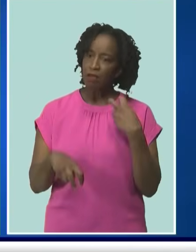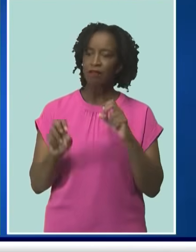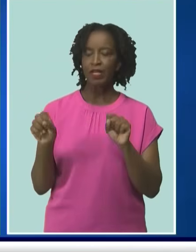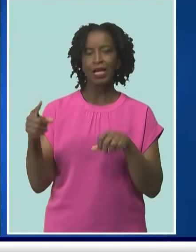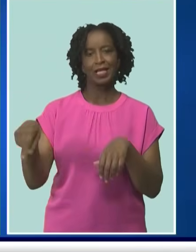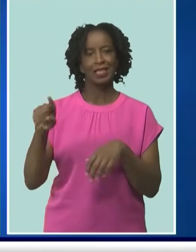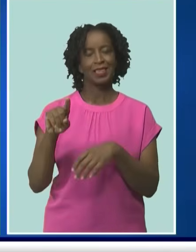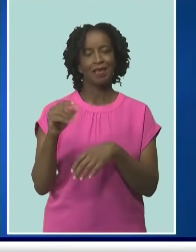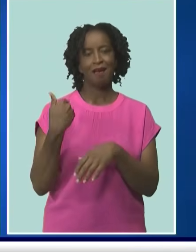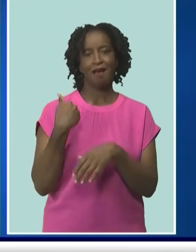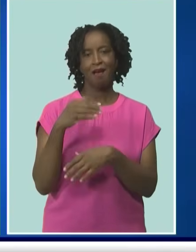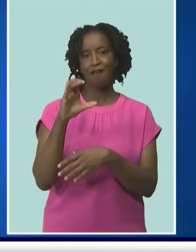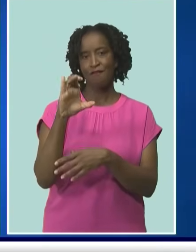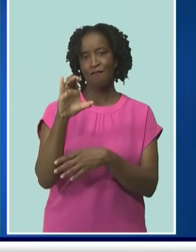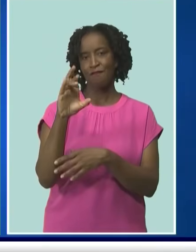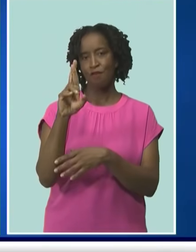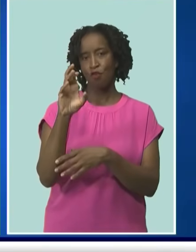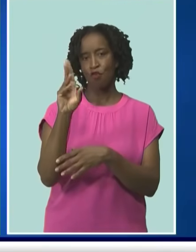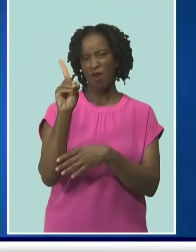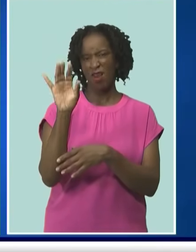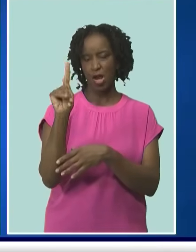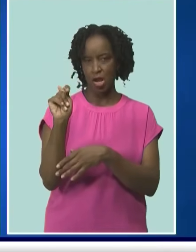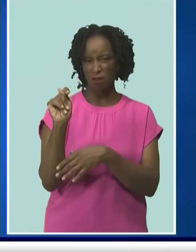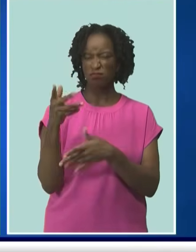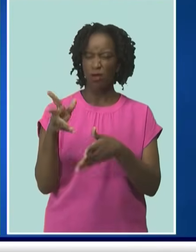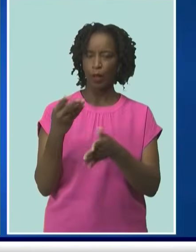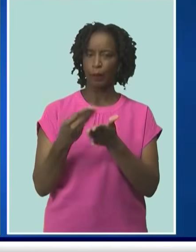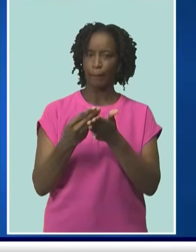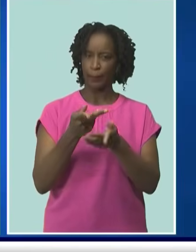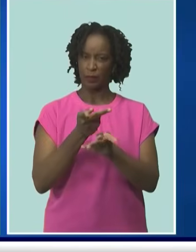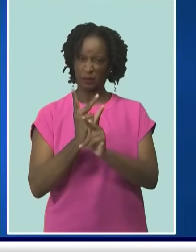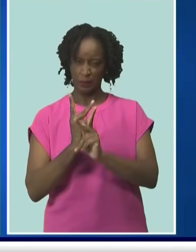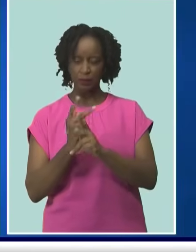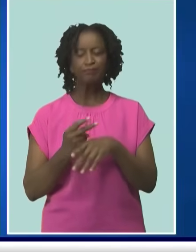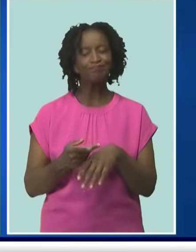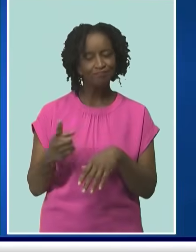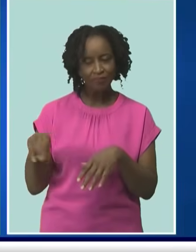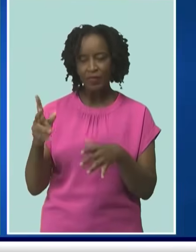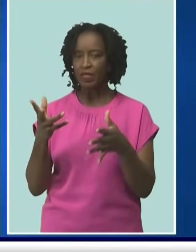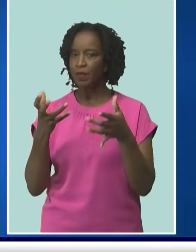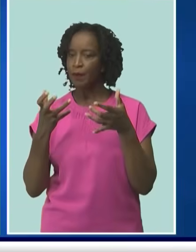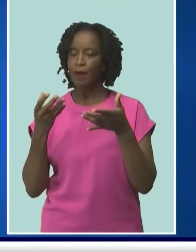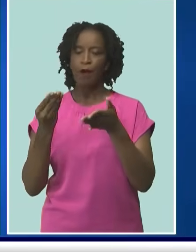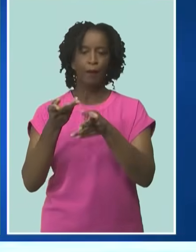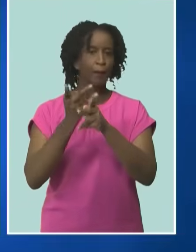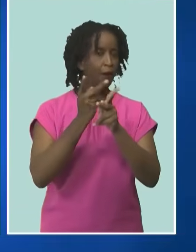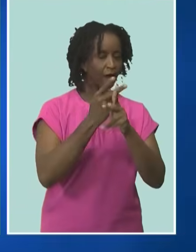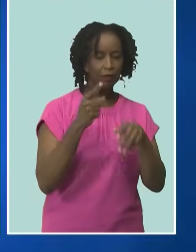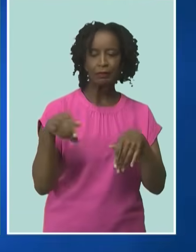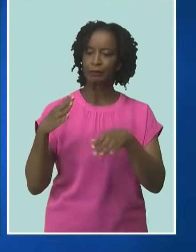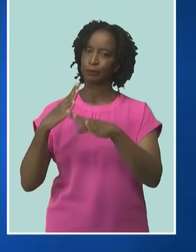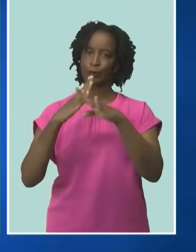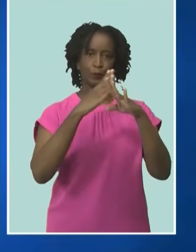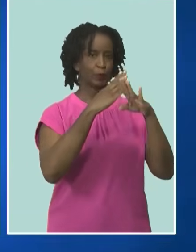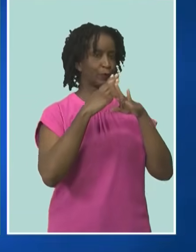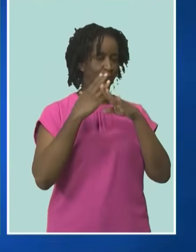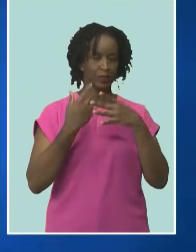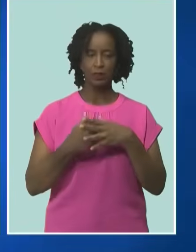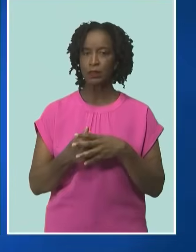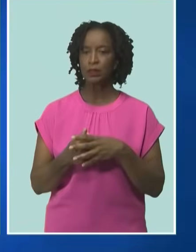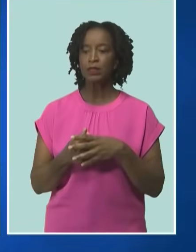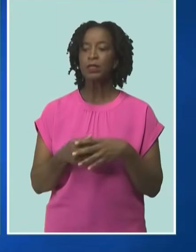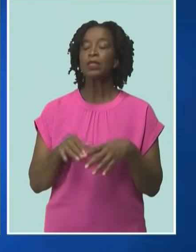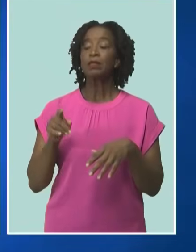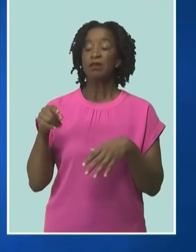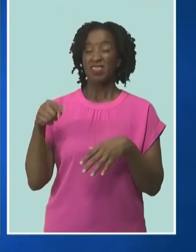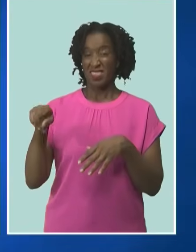These are the segments that quite often face barriers when they seek financial services. They have credit scoring that is pretty rigid, higher interest